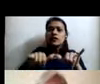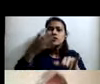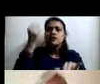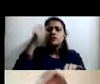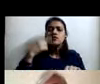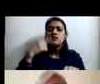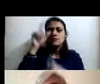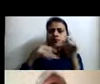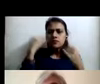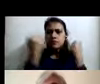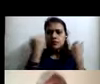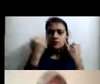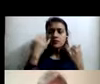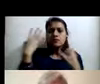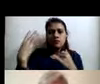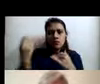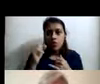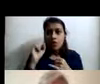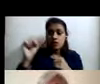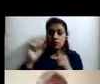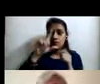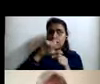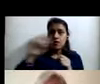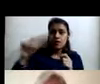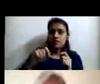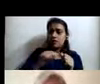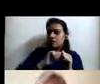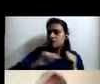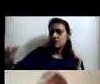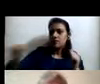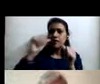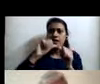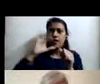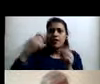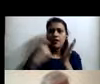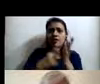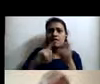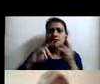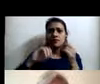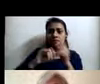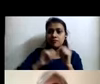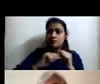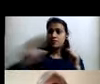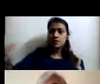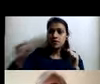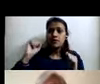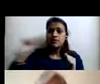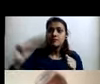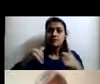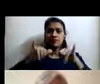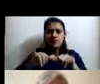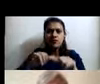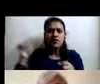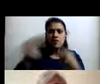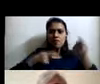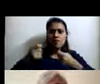over 100 acres of his land for conservation. Of course, that was not easy. The person who owns this place is a businessman